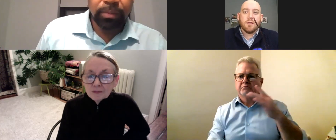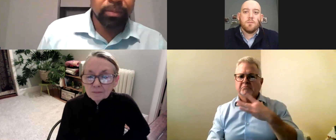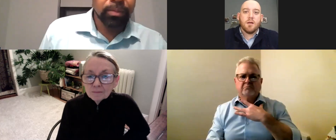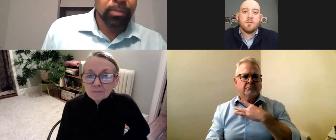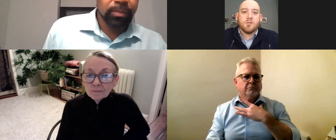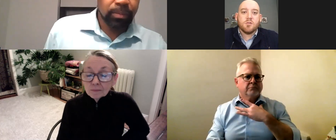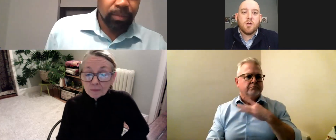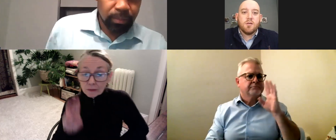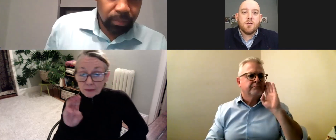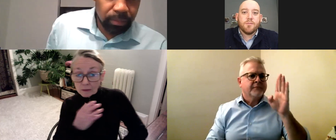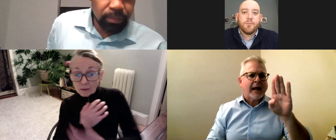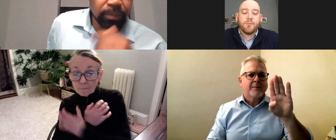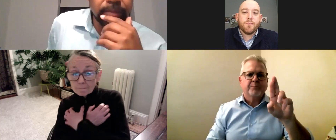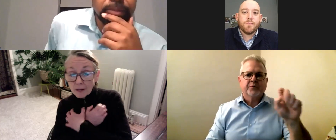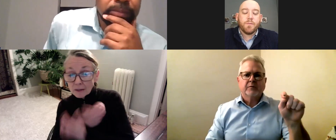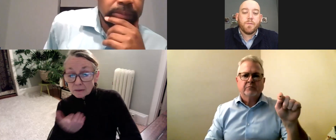I think Mike just joined.